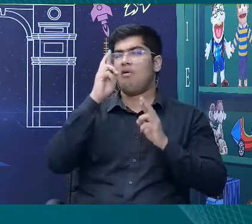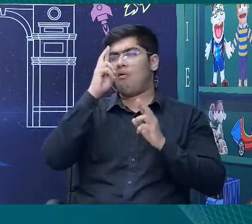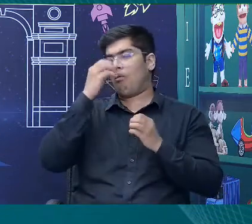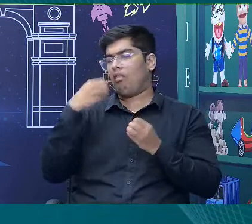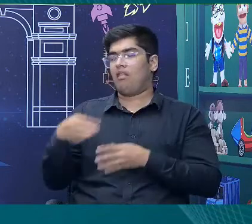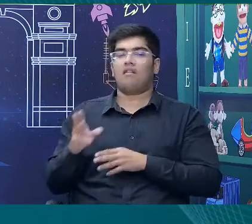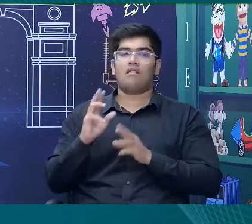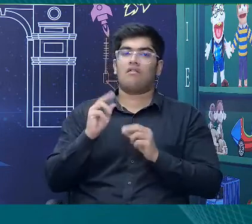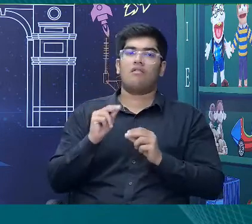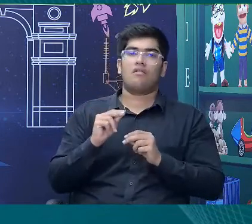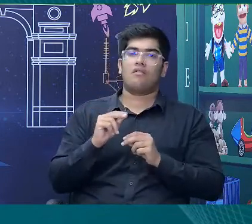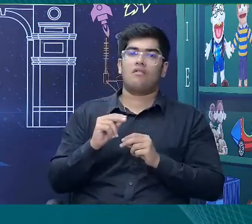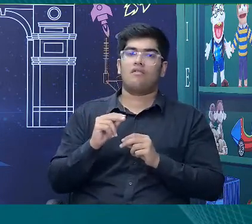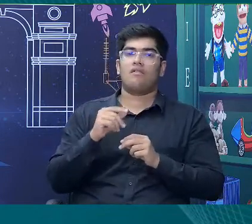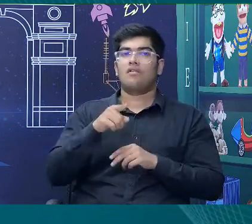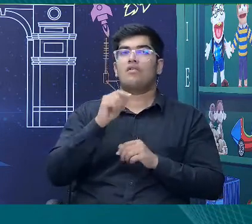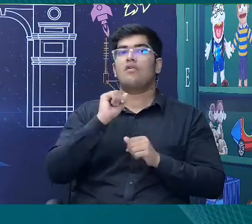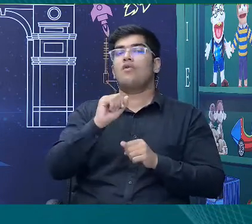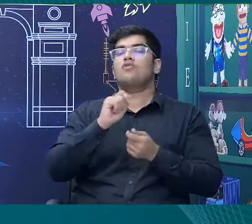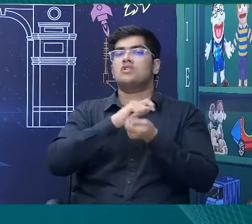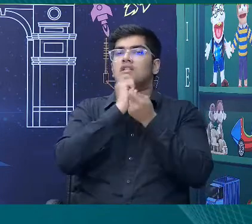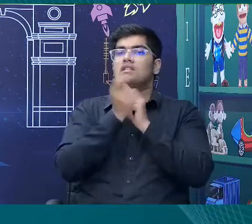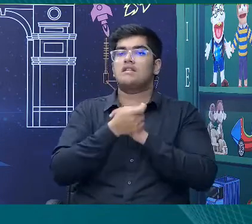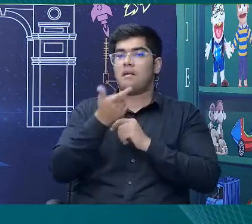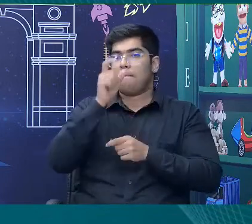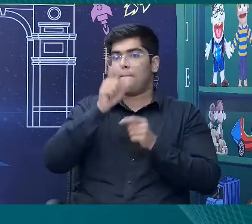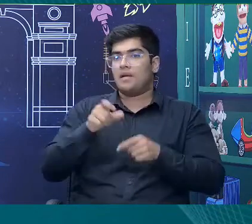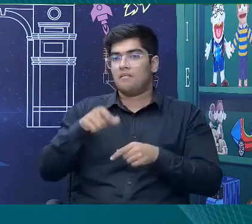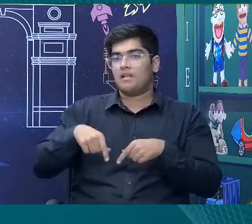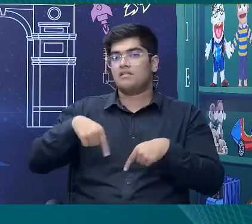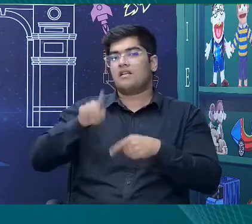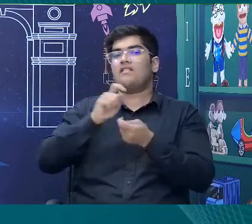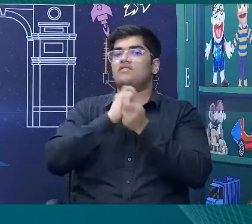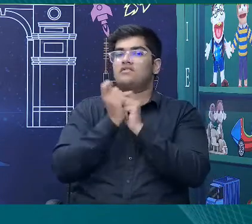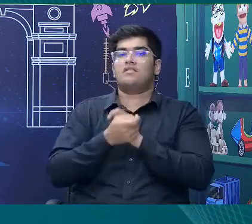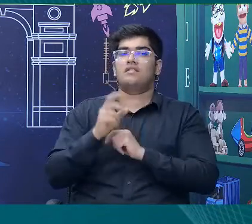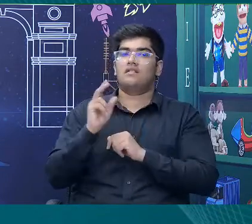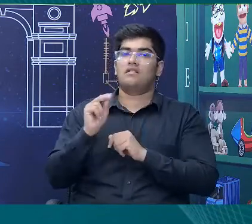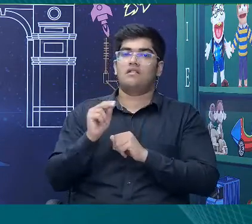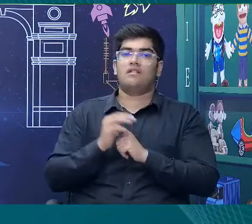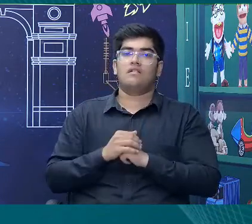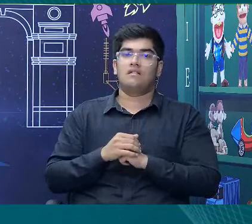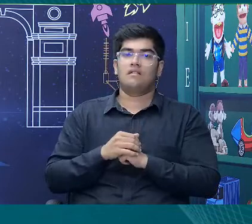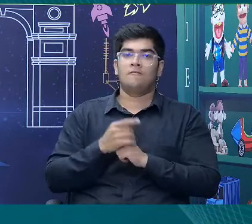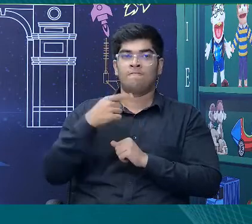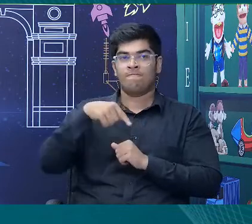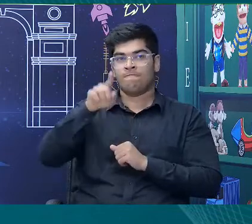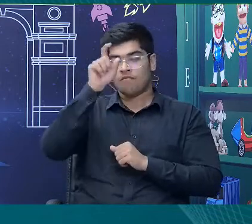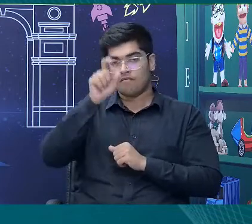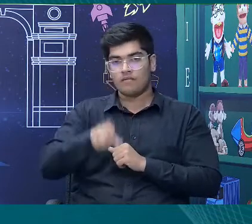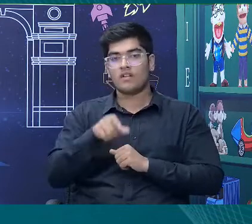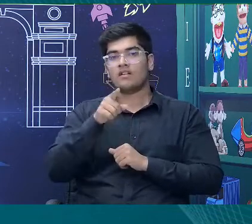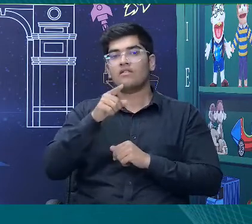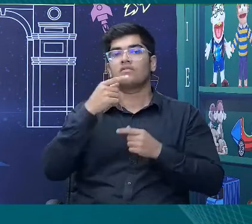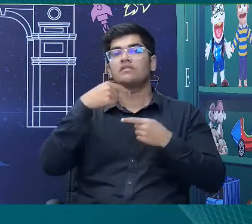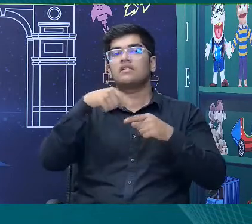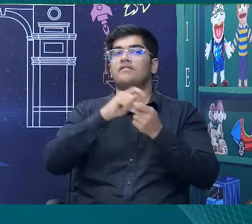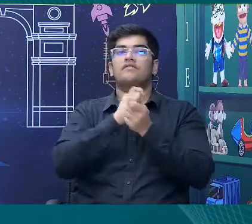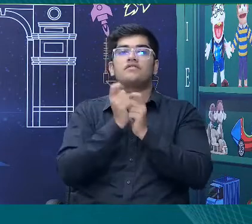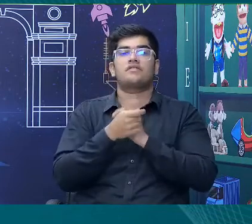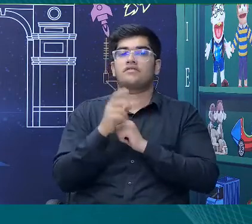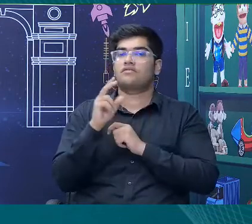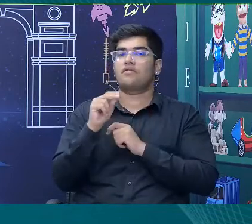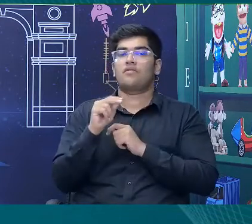allow that to change us as people. I think that's very important. Yes. So be a person you are. Don't change yourself in